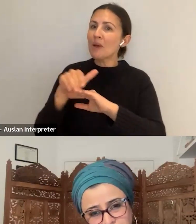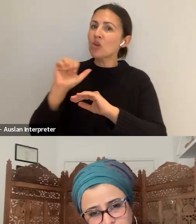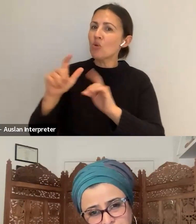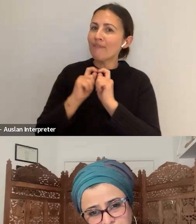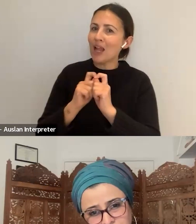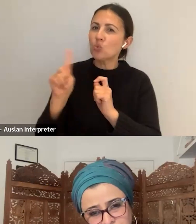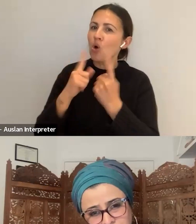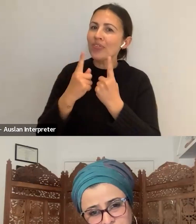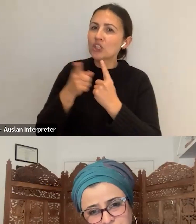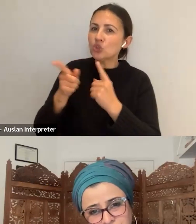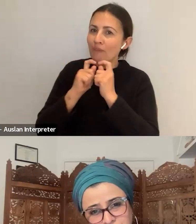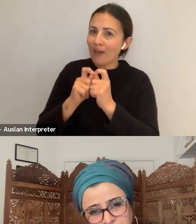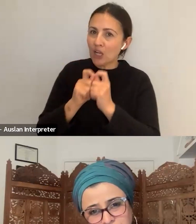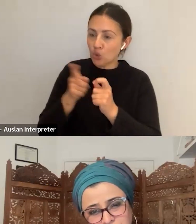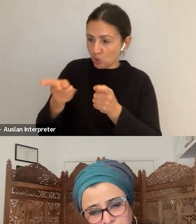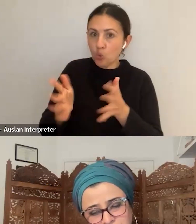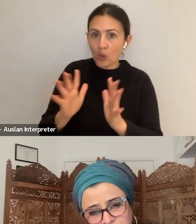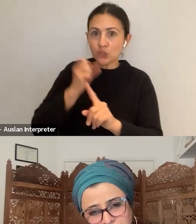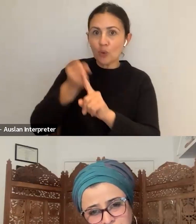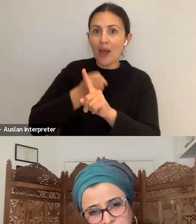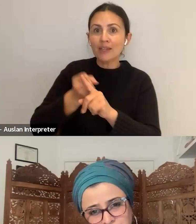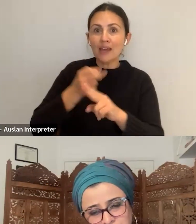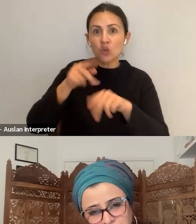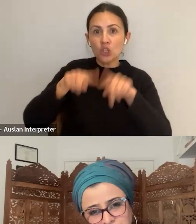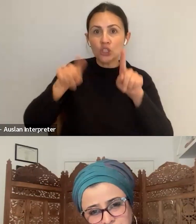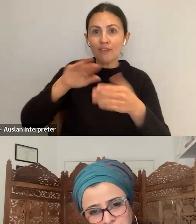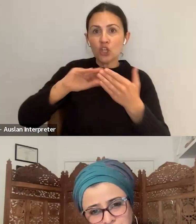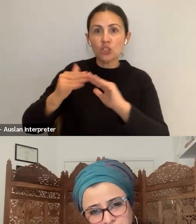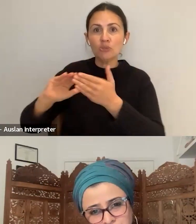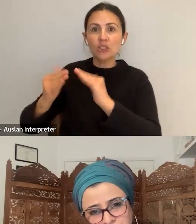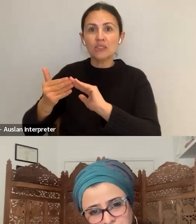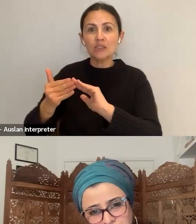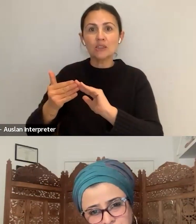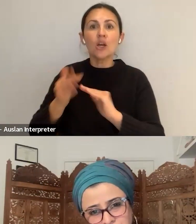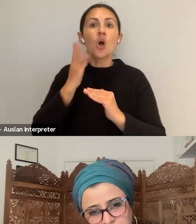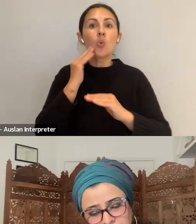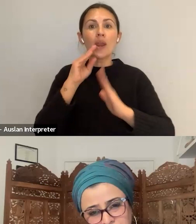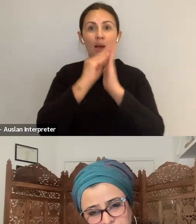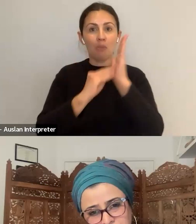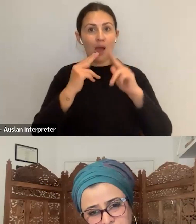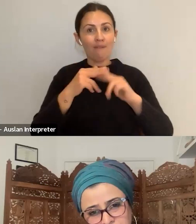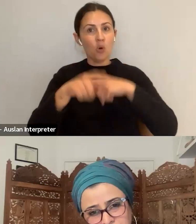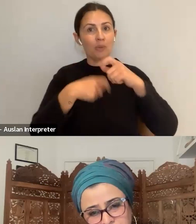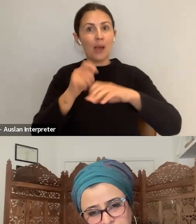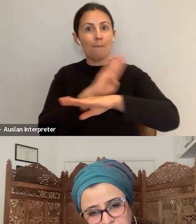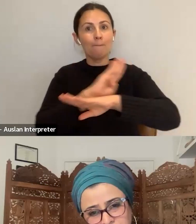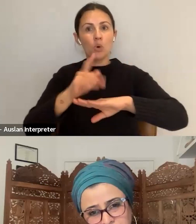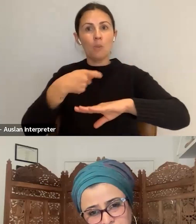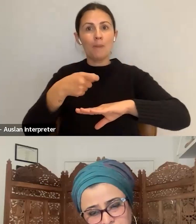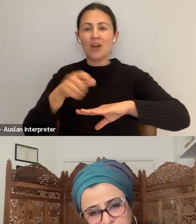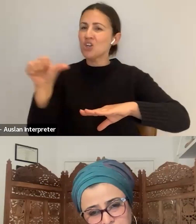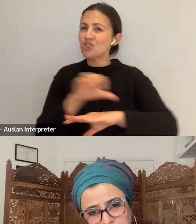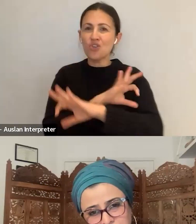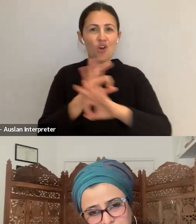diverse communities? You know, and that question's asked not just of non-Indigenous or white board members, it's asked